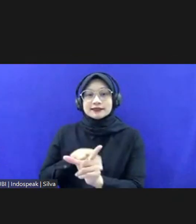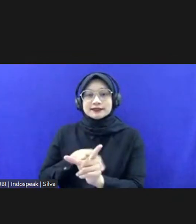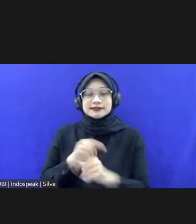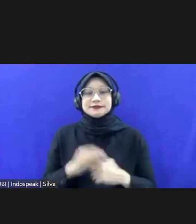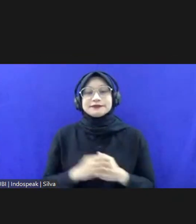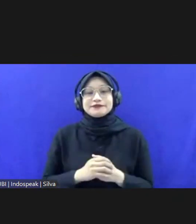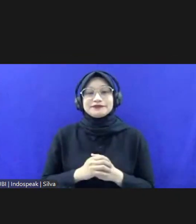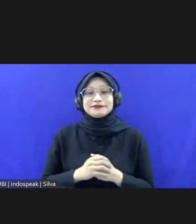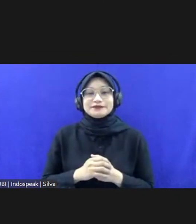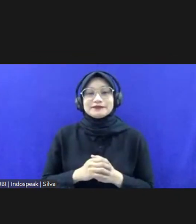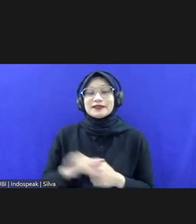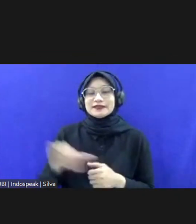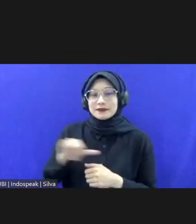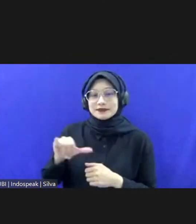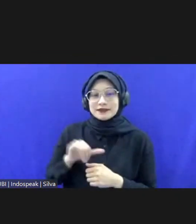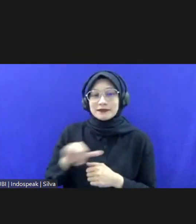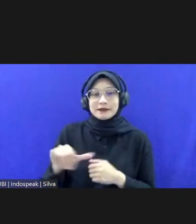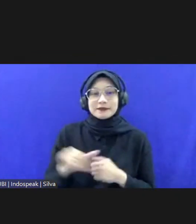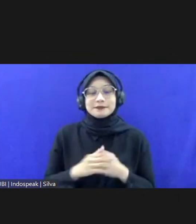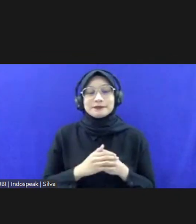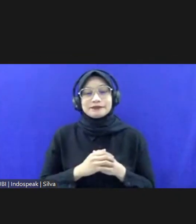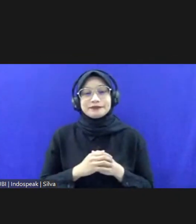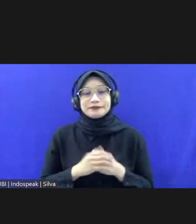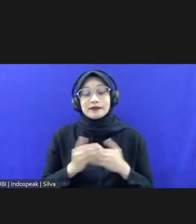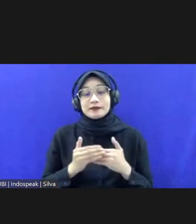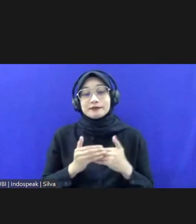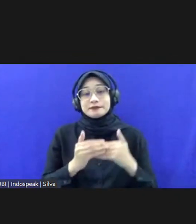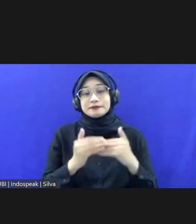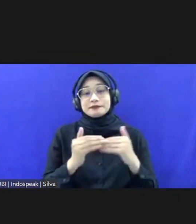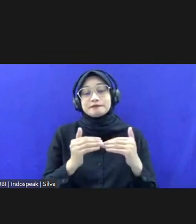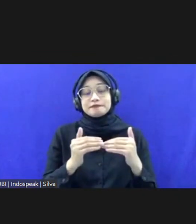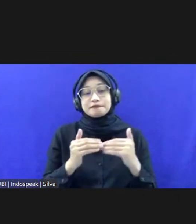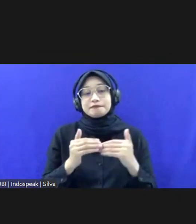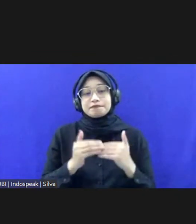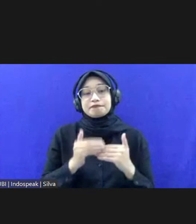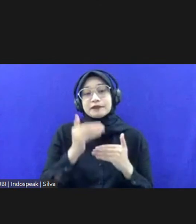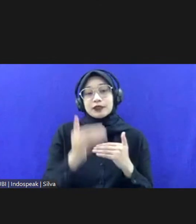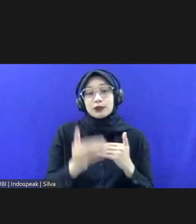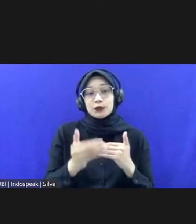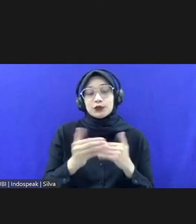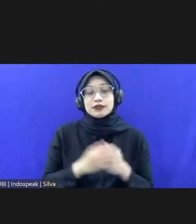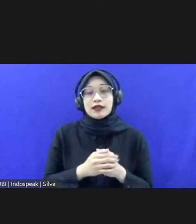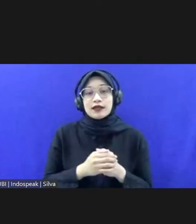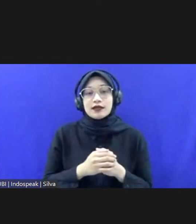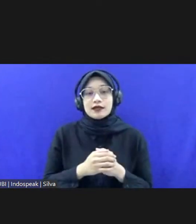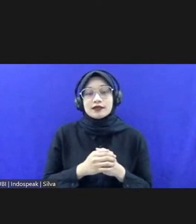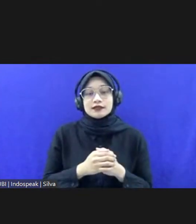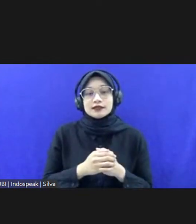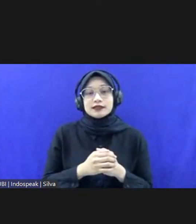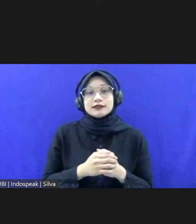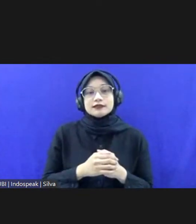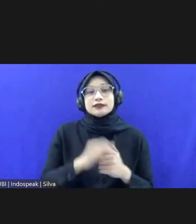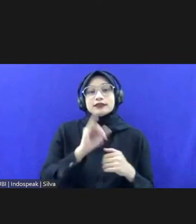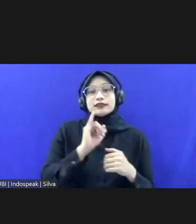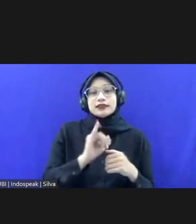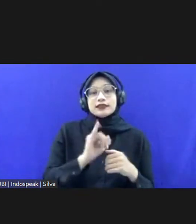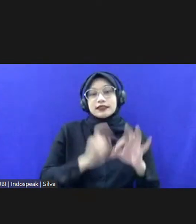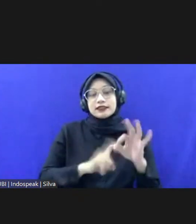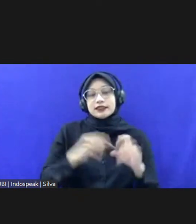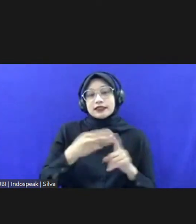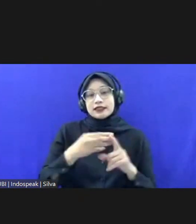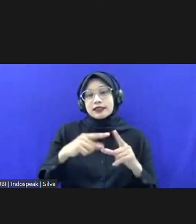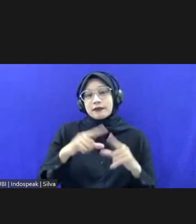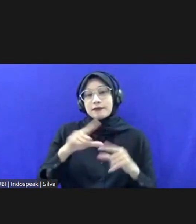Sama-sama. Okay, so berikutnya. So next we will have Dr. Iqbal Eliazar from